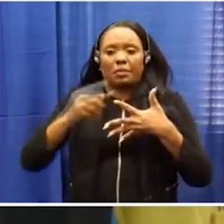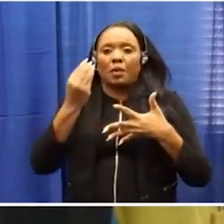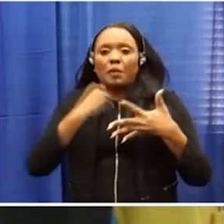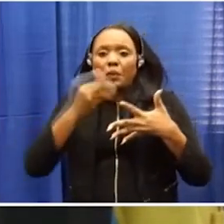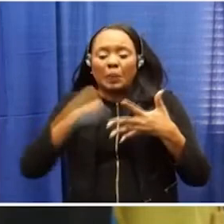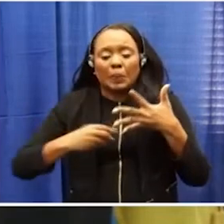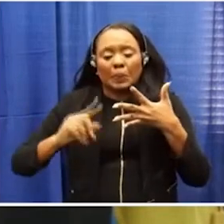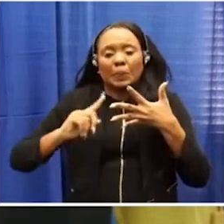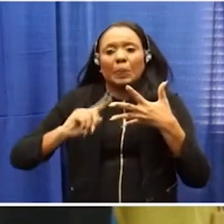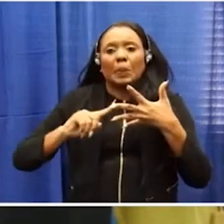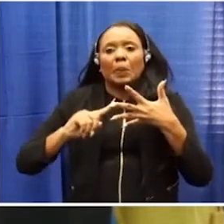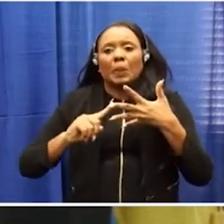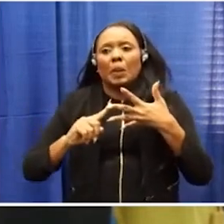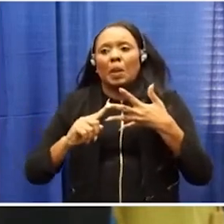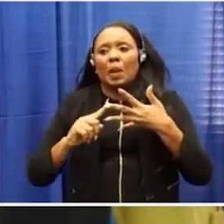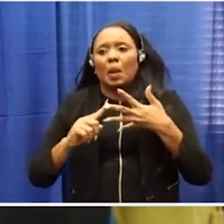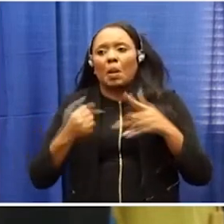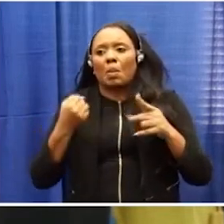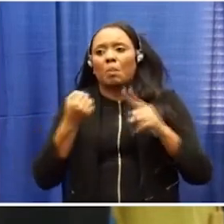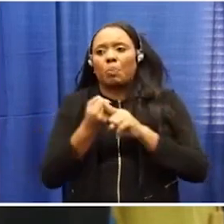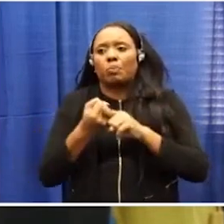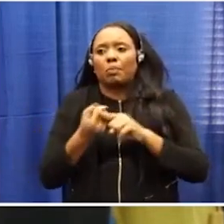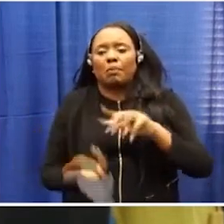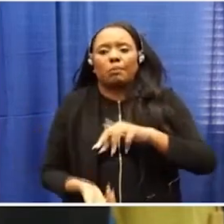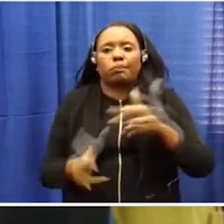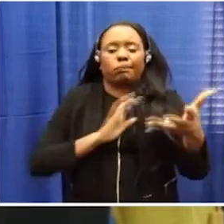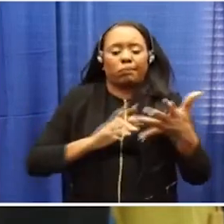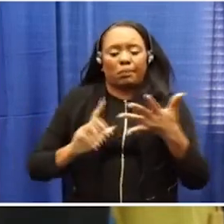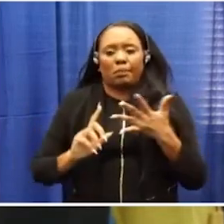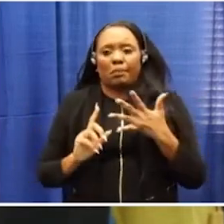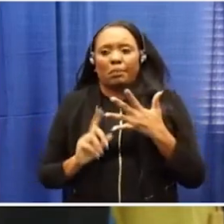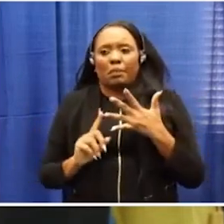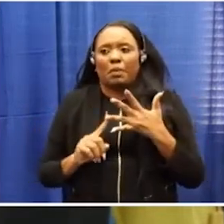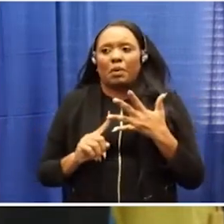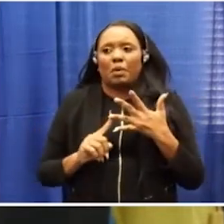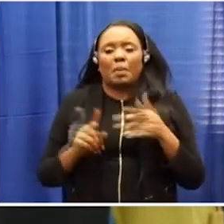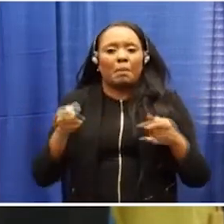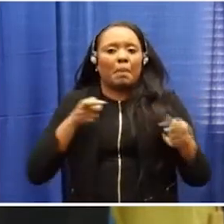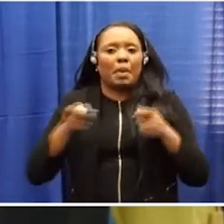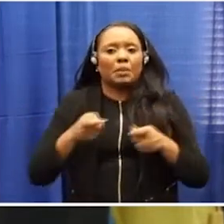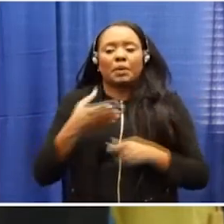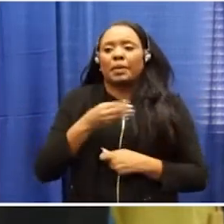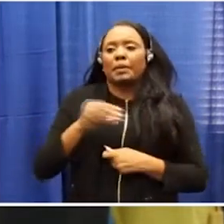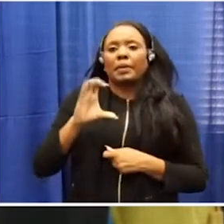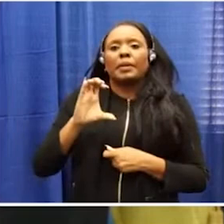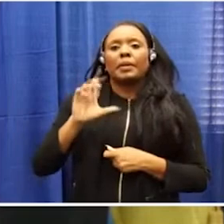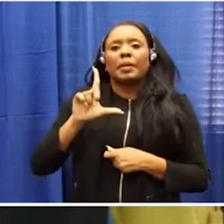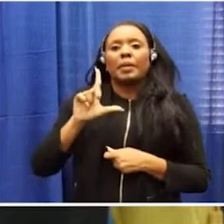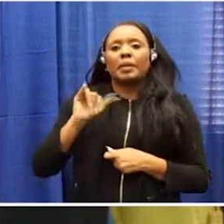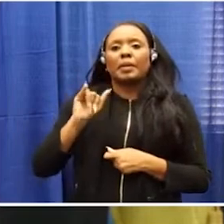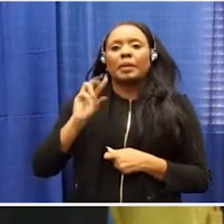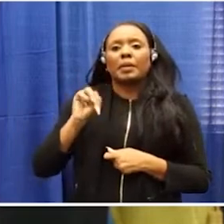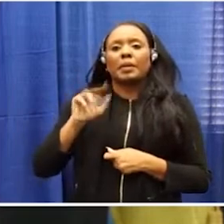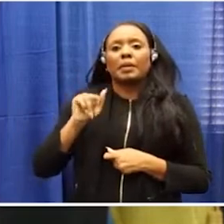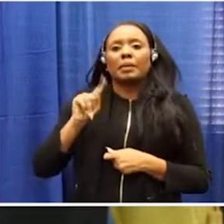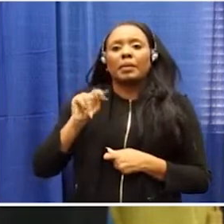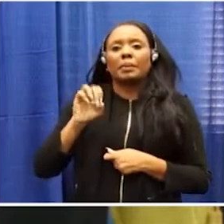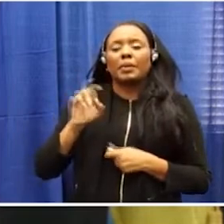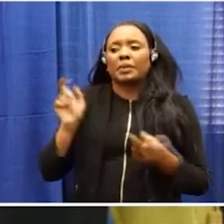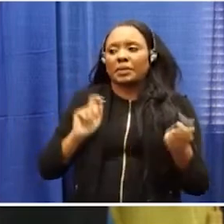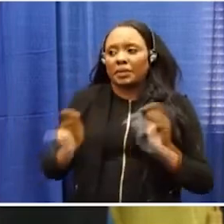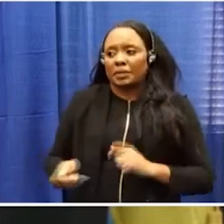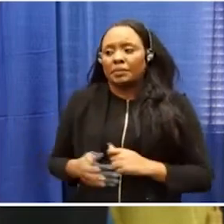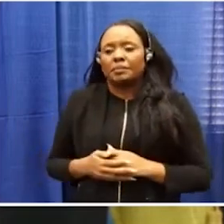security, disaster prevention, and management and climate change. Since we last